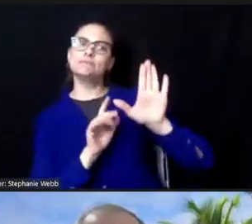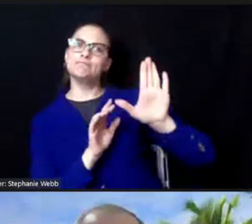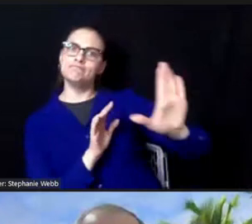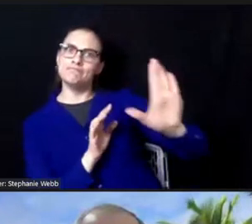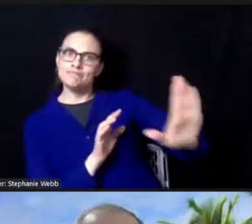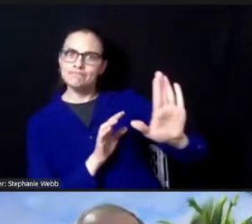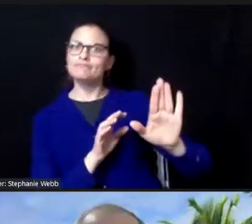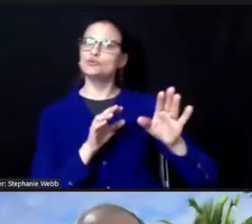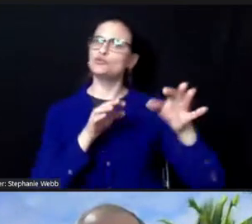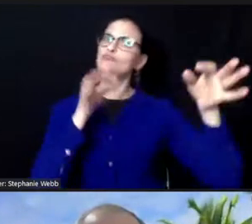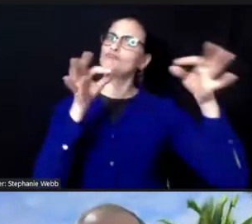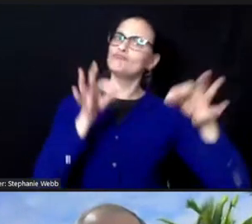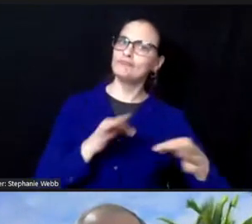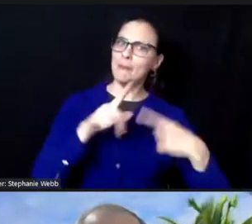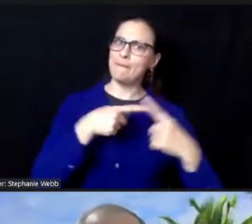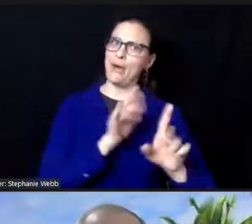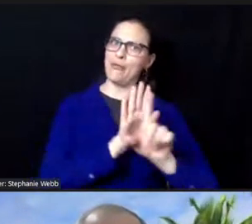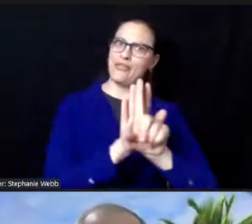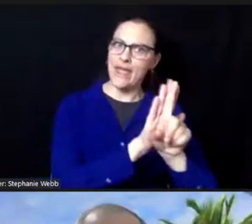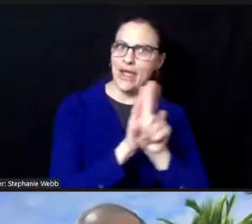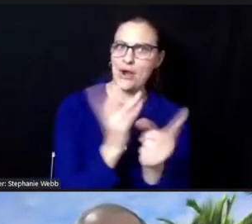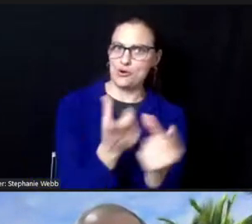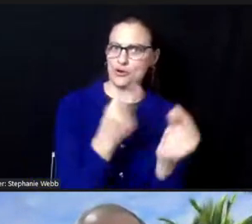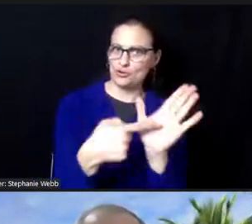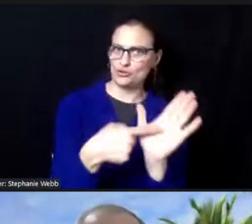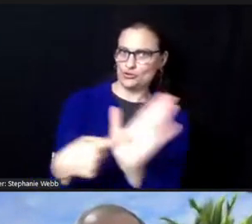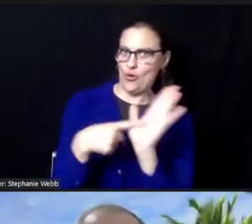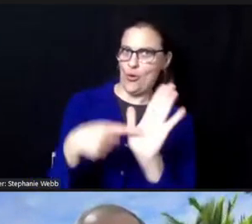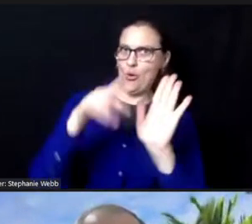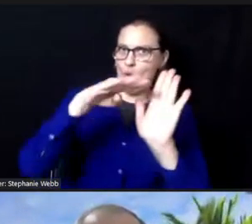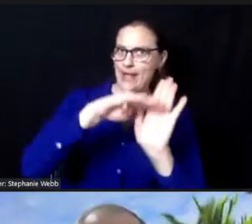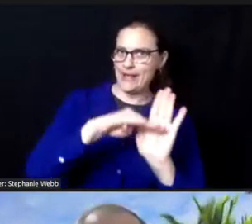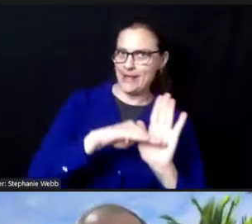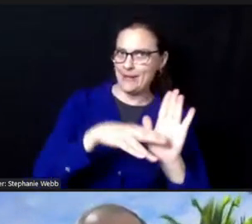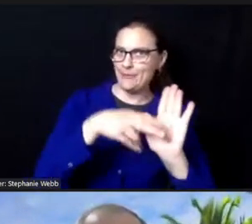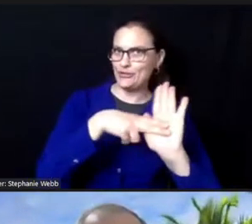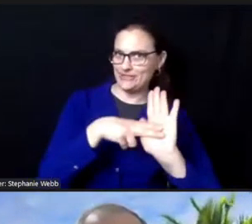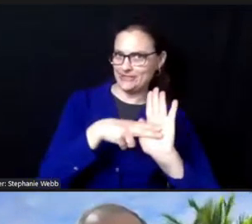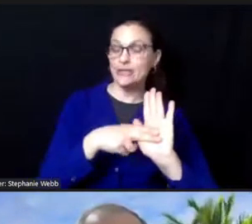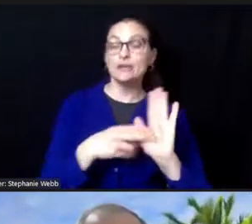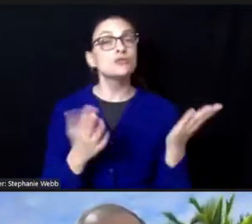you all to review that footage by visiting